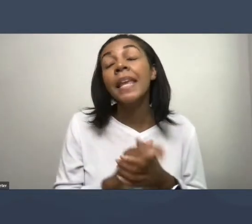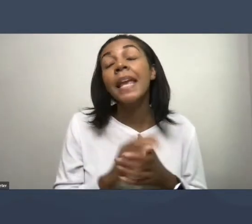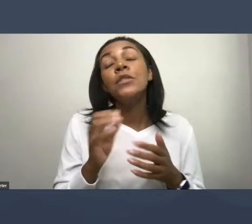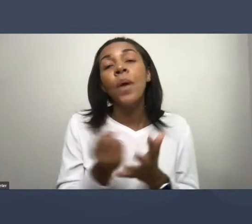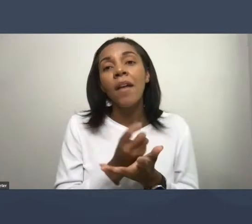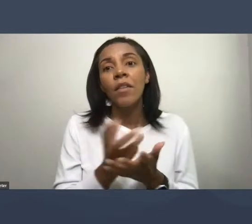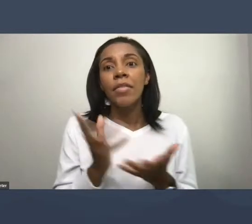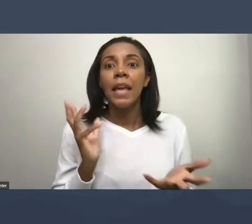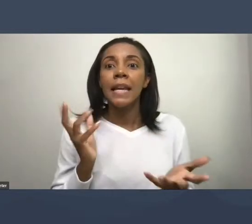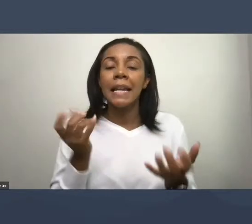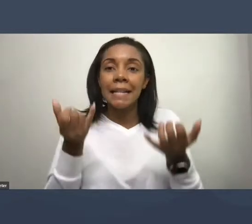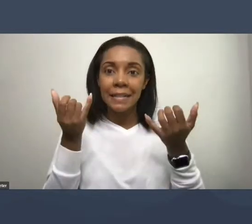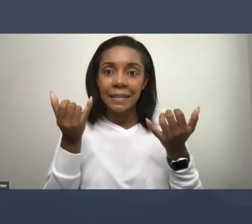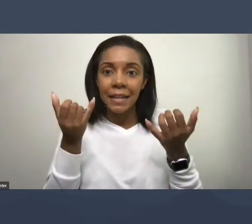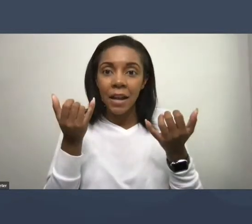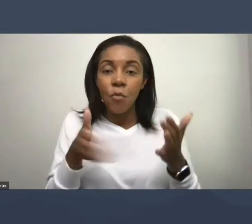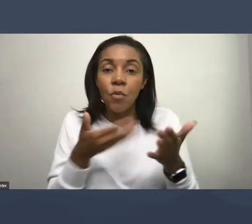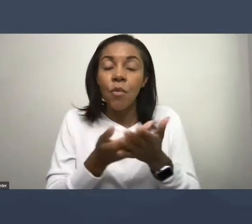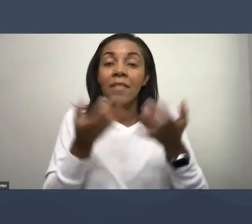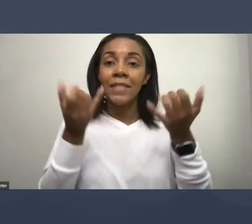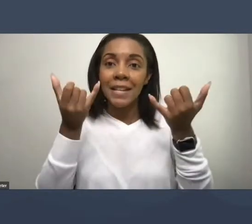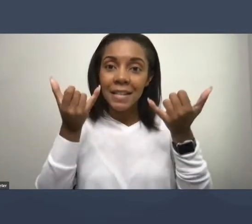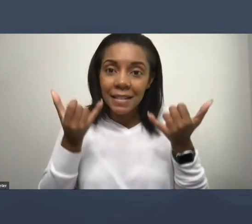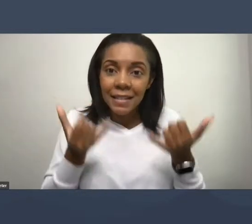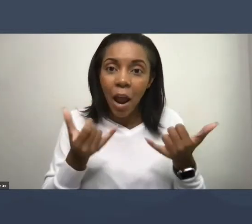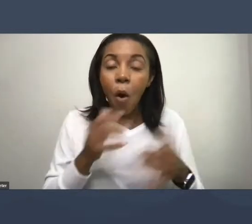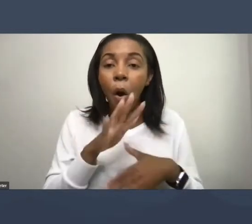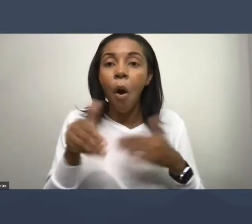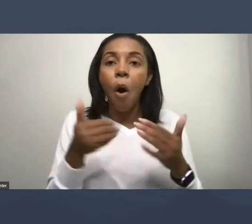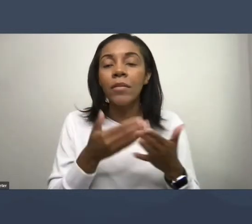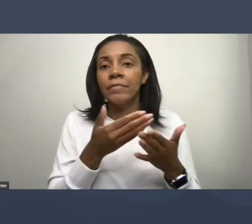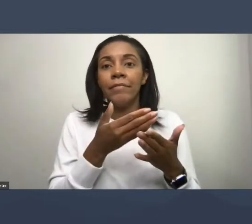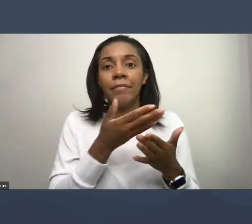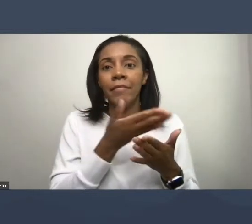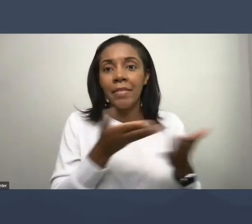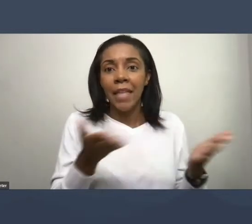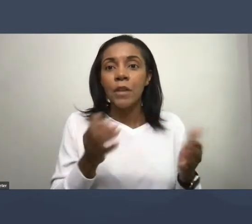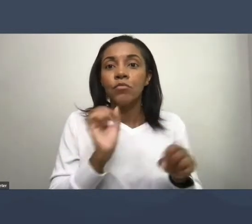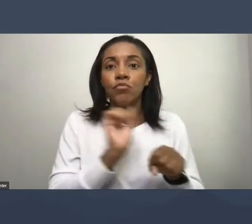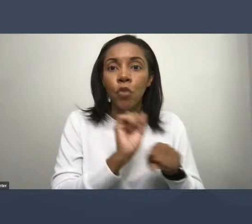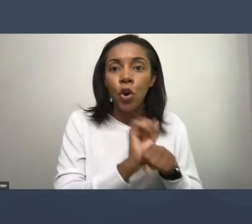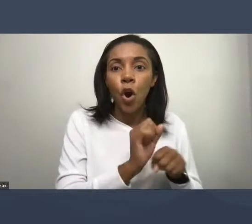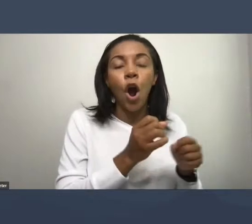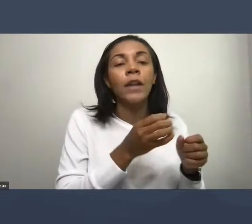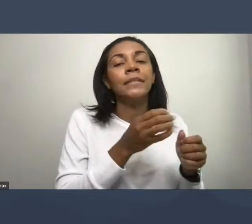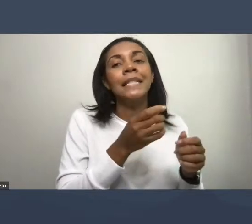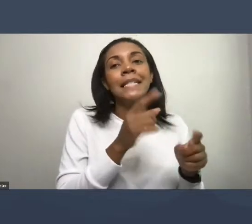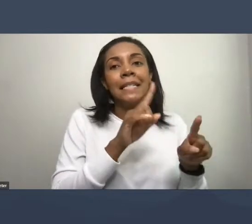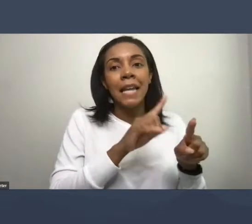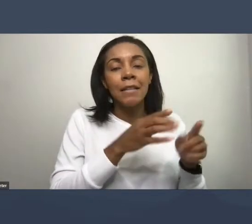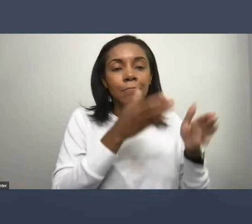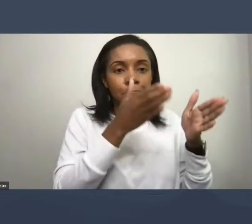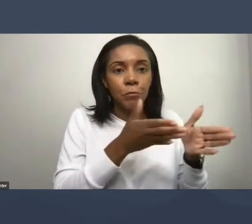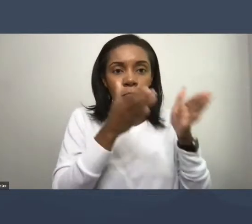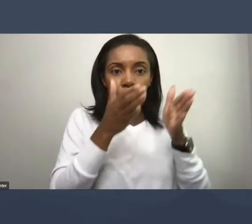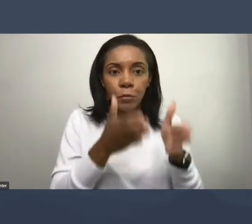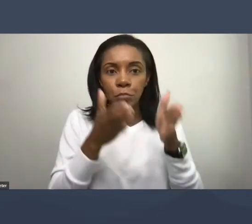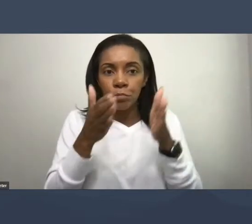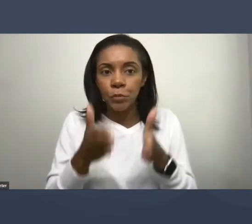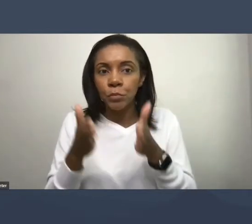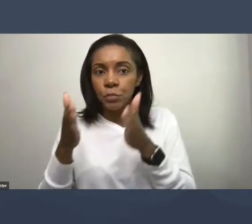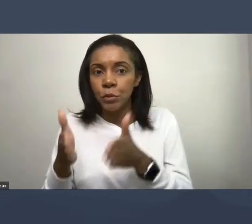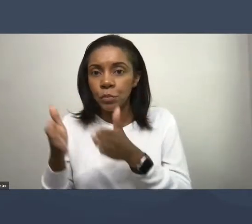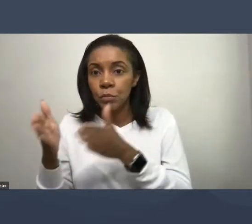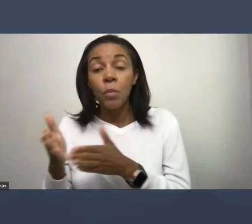terms of implementing all those measures we have discussed, worked on these multiple years, okay?